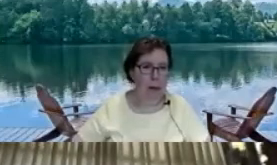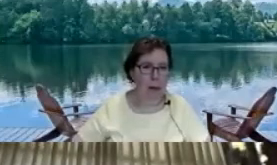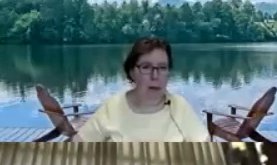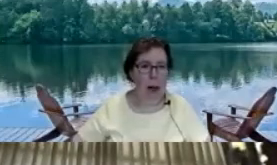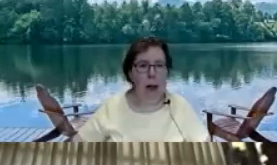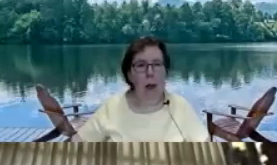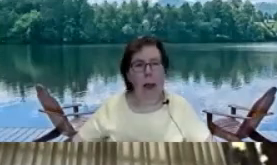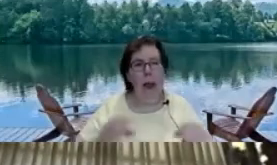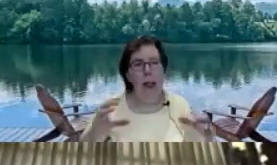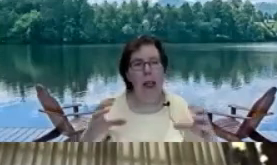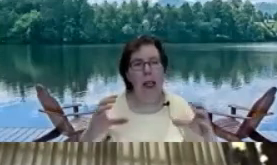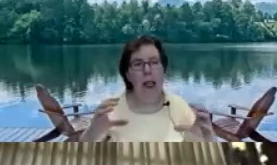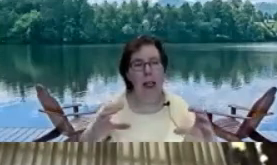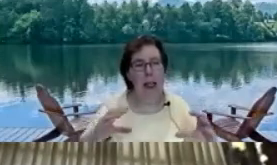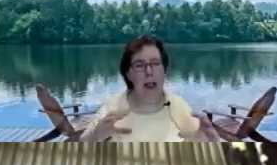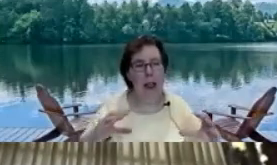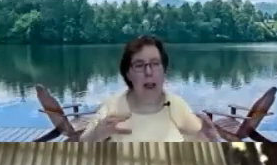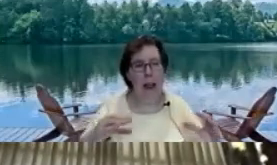What else can we see?